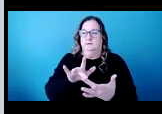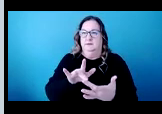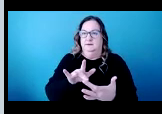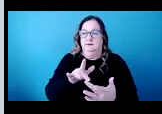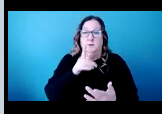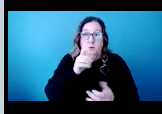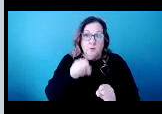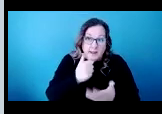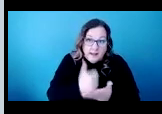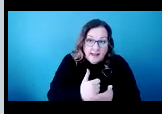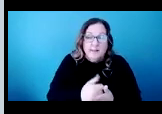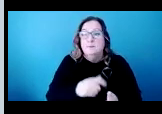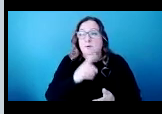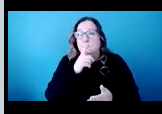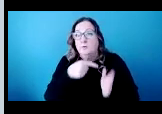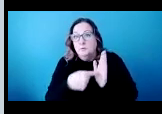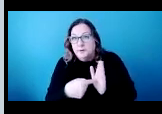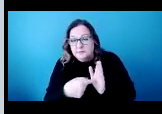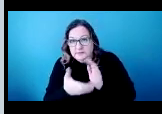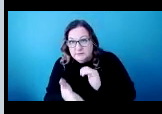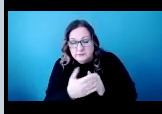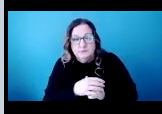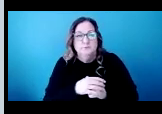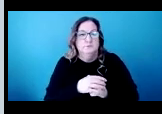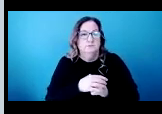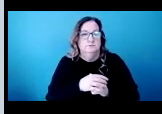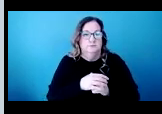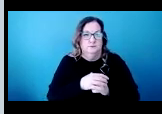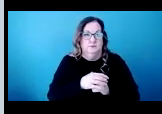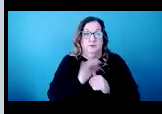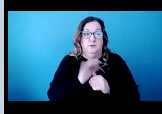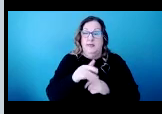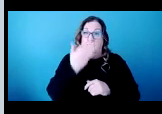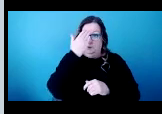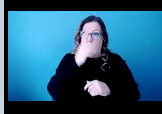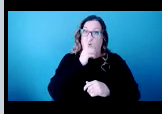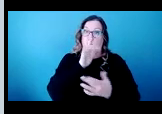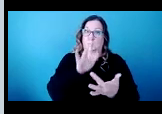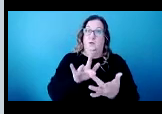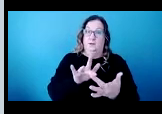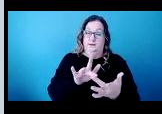who represents you. You can use this tool to find